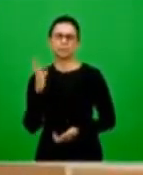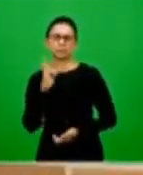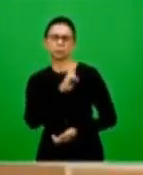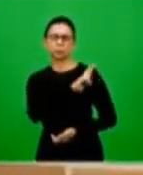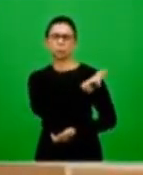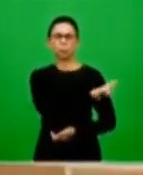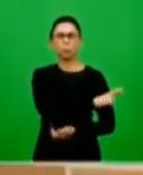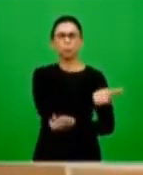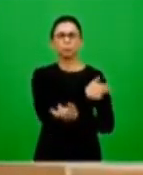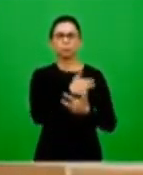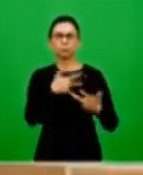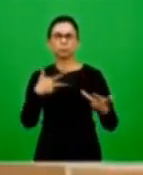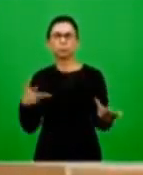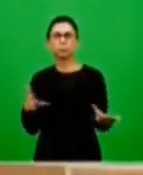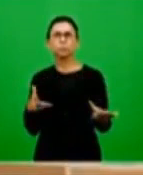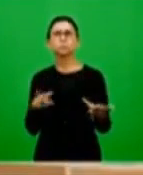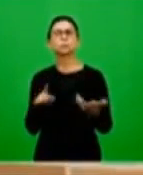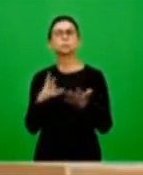At that time, the